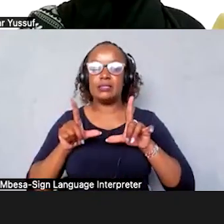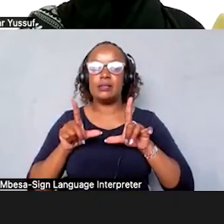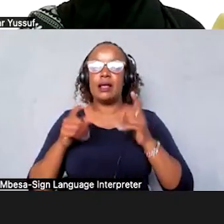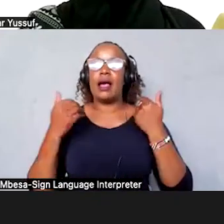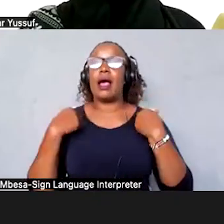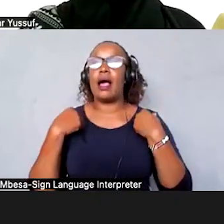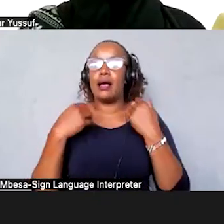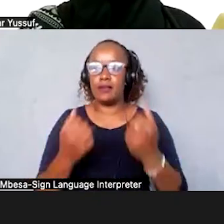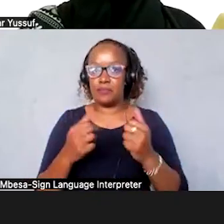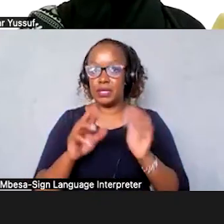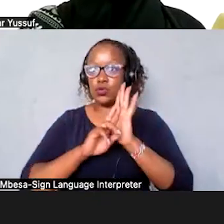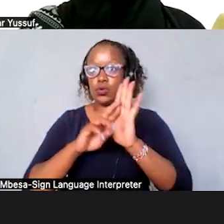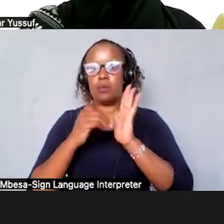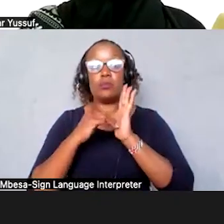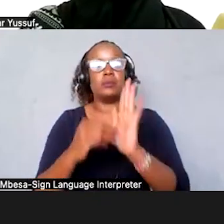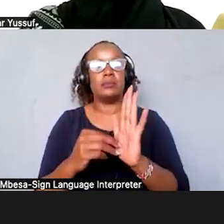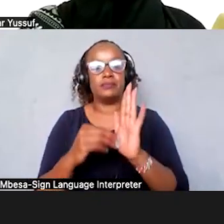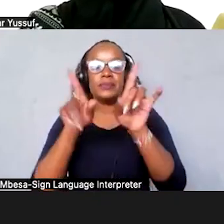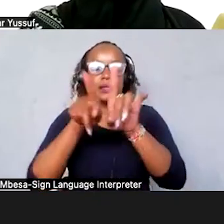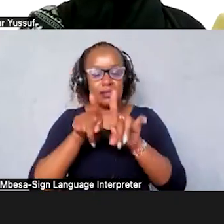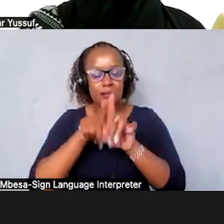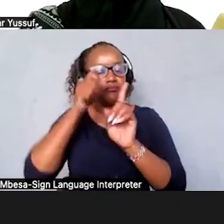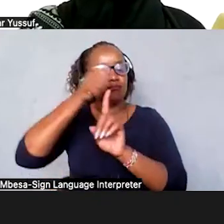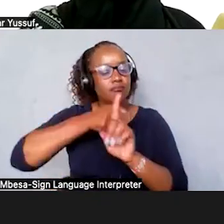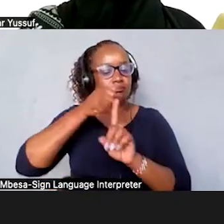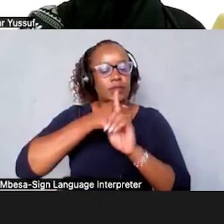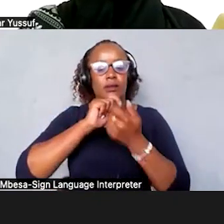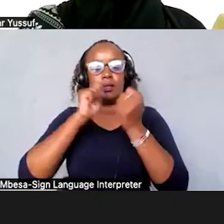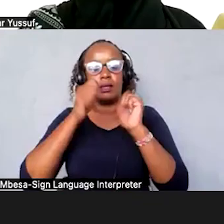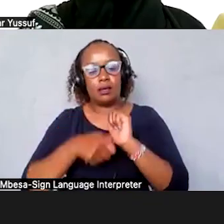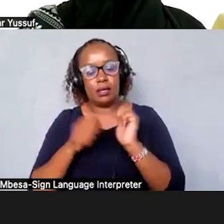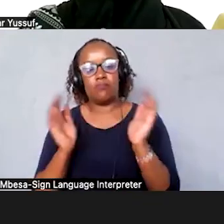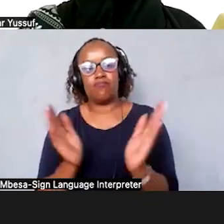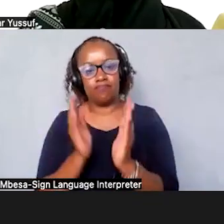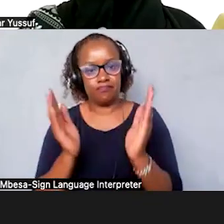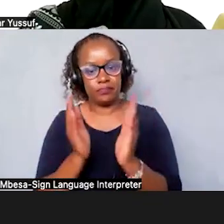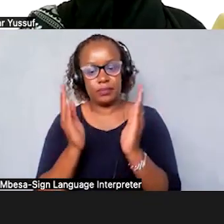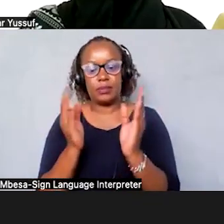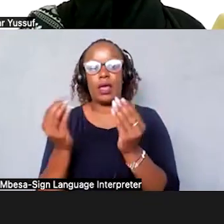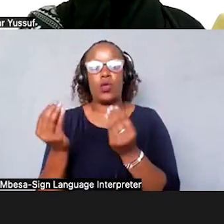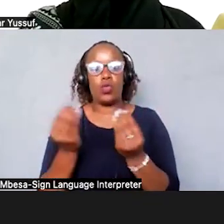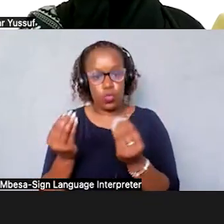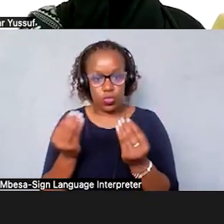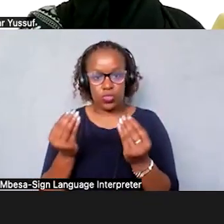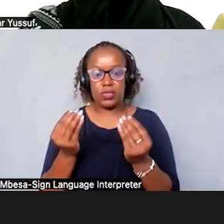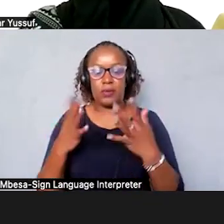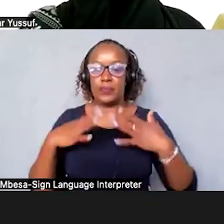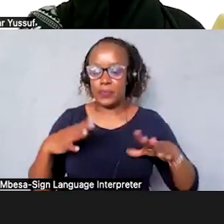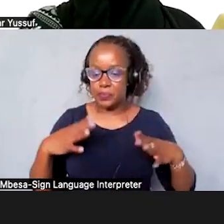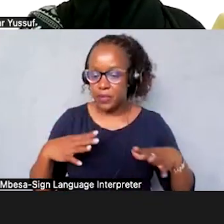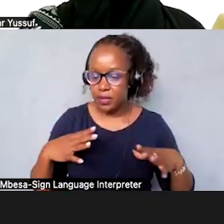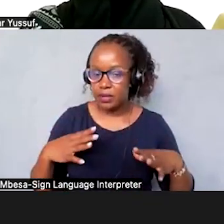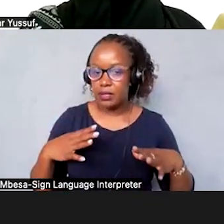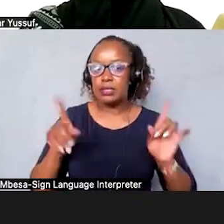change agents, inspiring young generation and influence community elders and